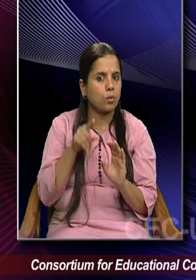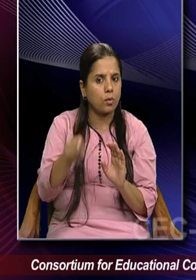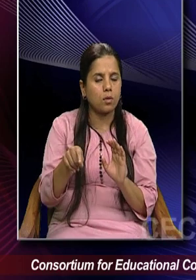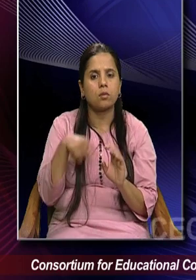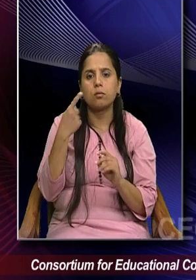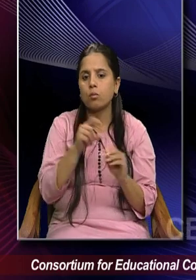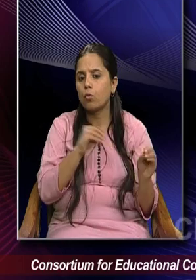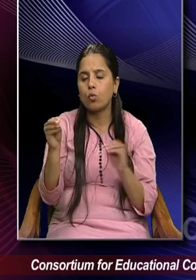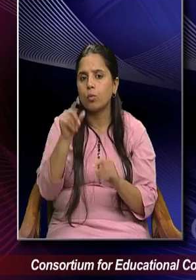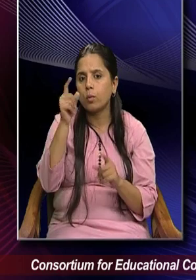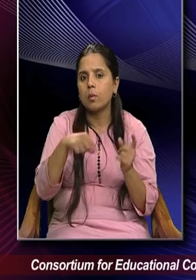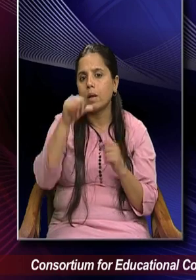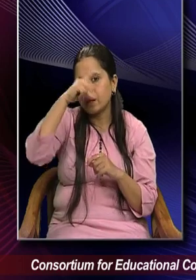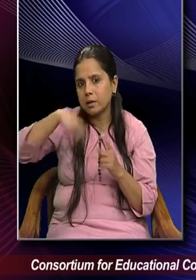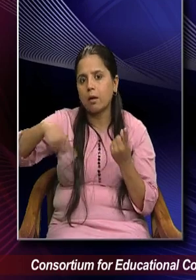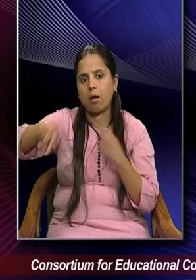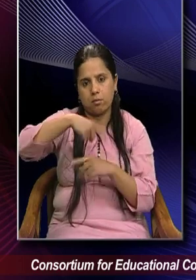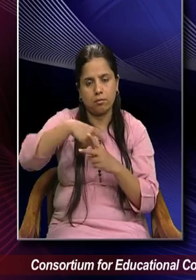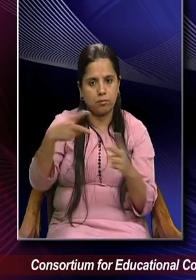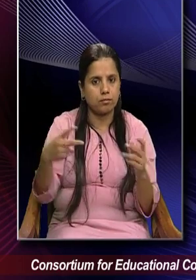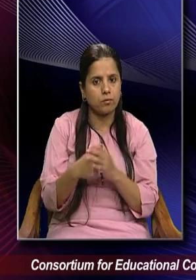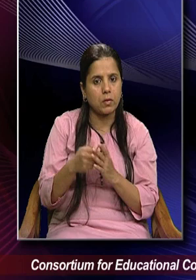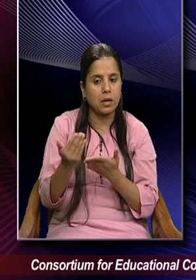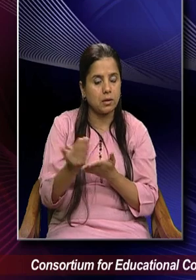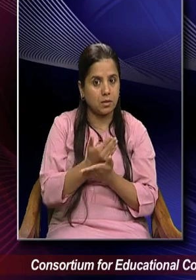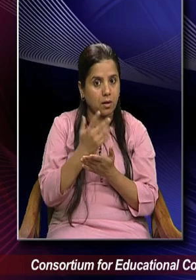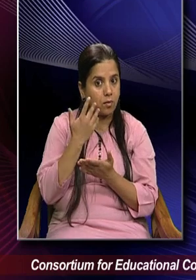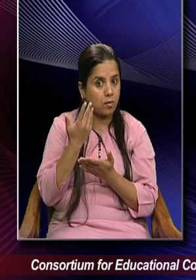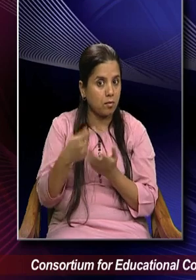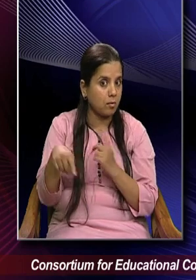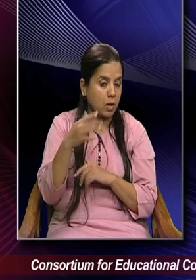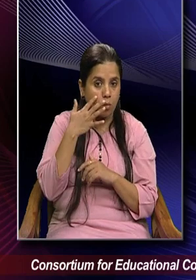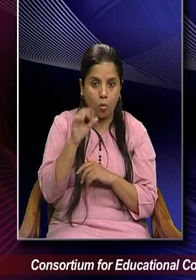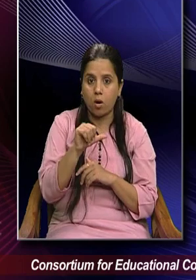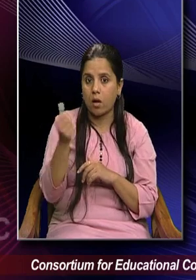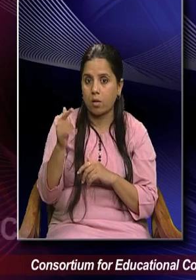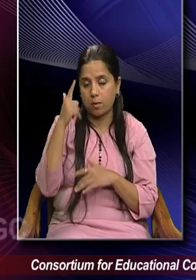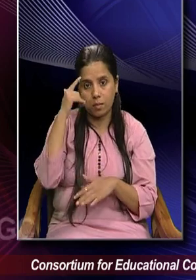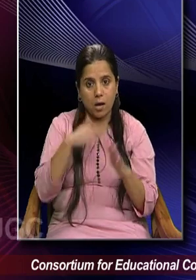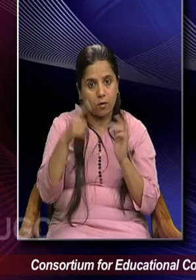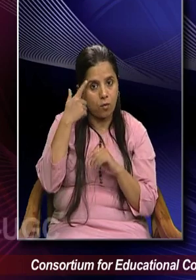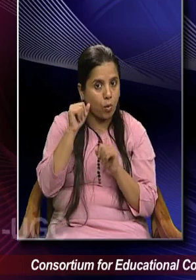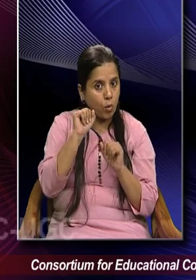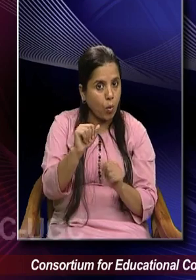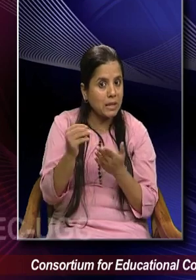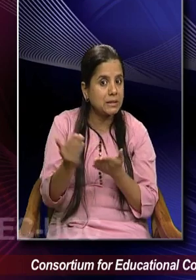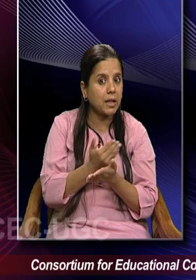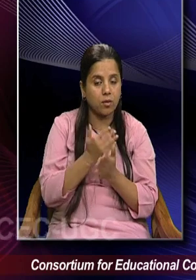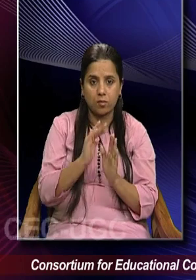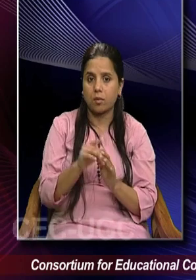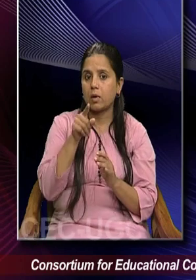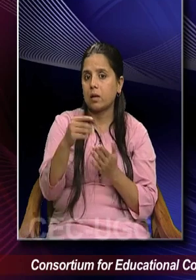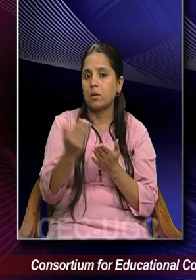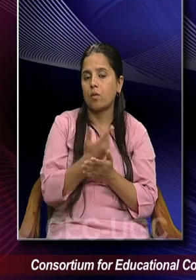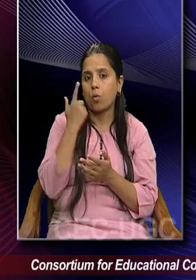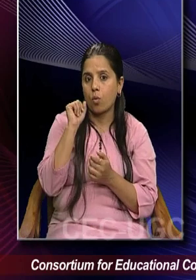migration in India. And safety is another important issue. Plan for your own safety and the safety of